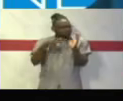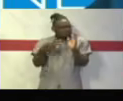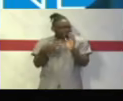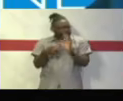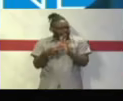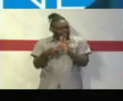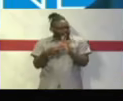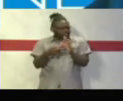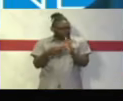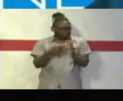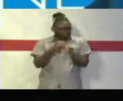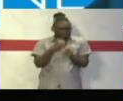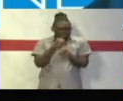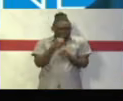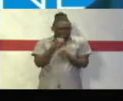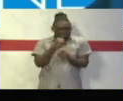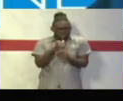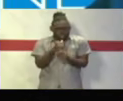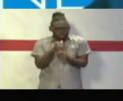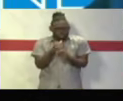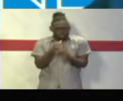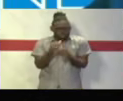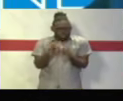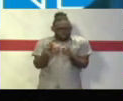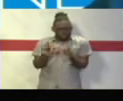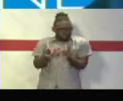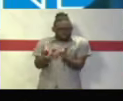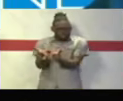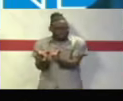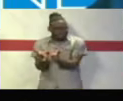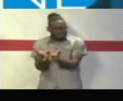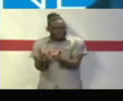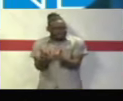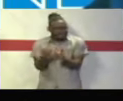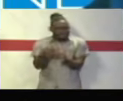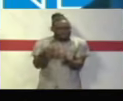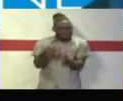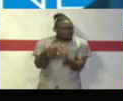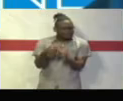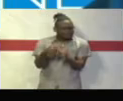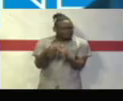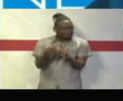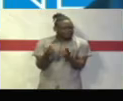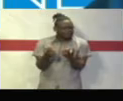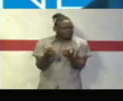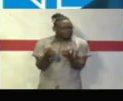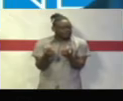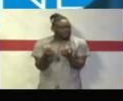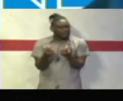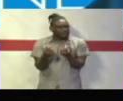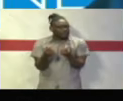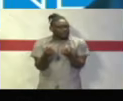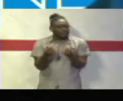when they were COVID-19 positive? And what are the contacts?